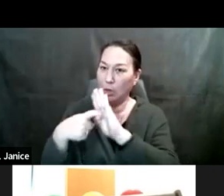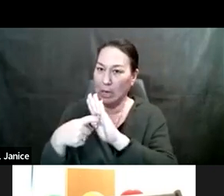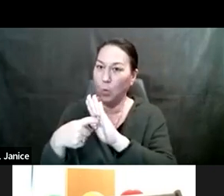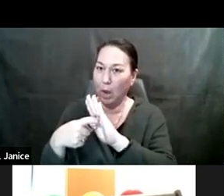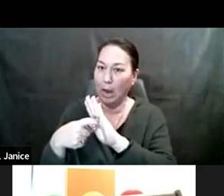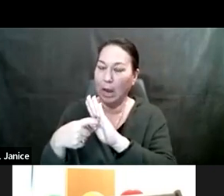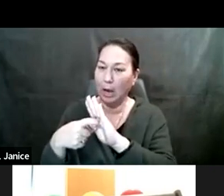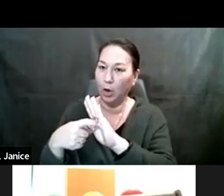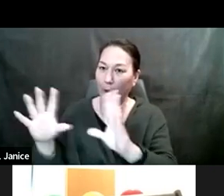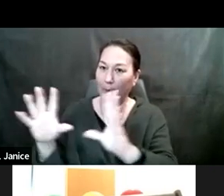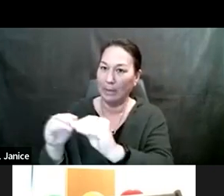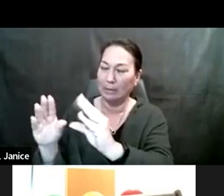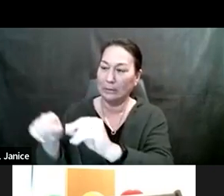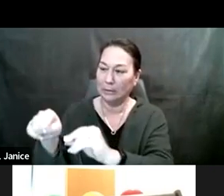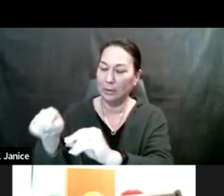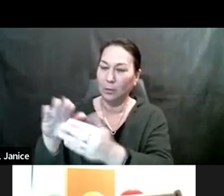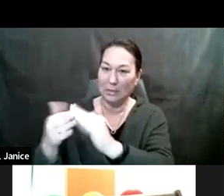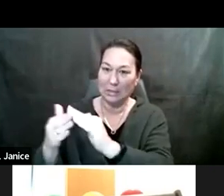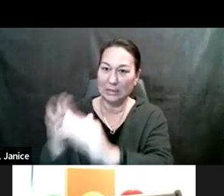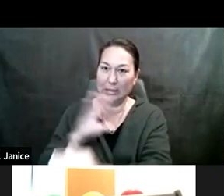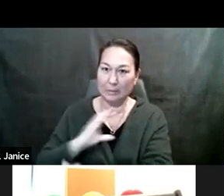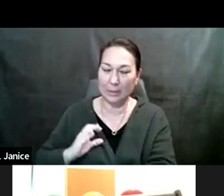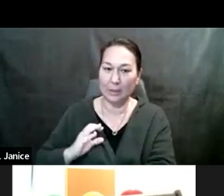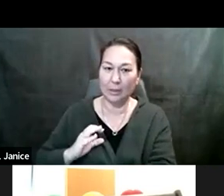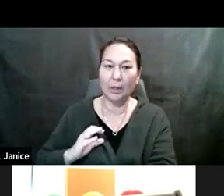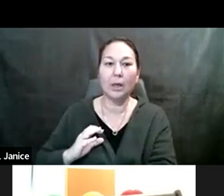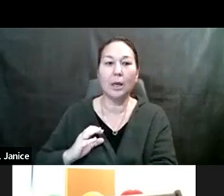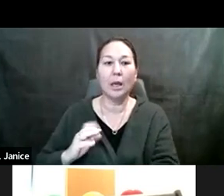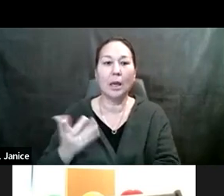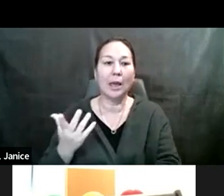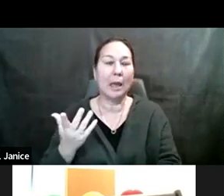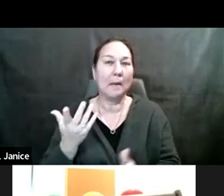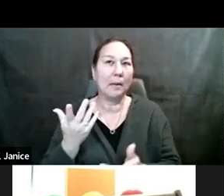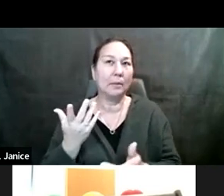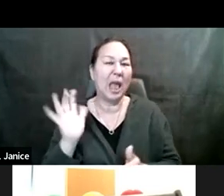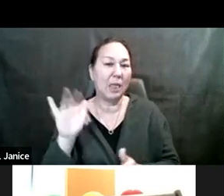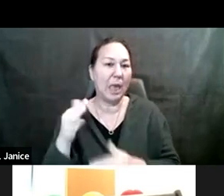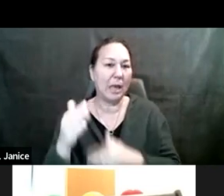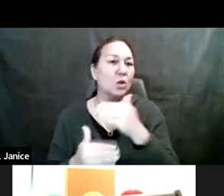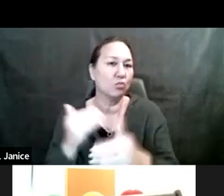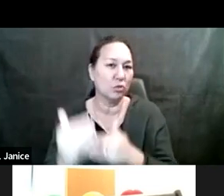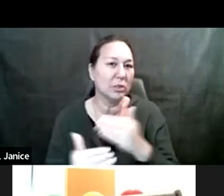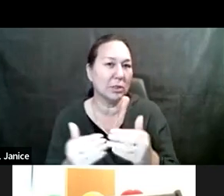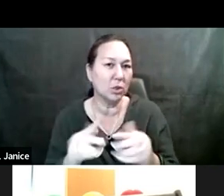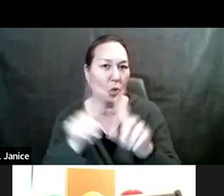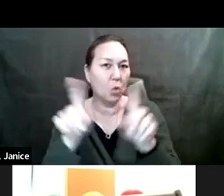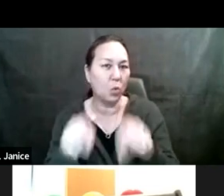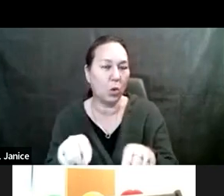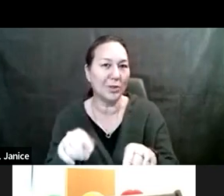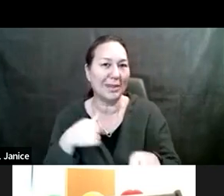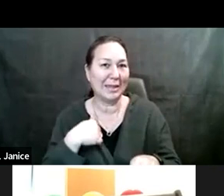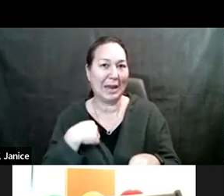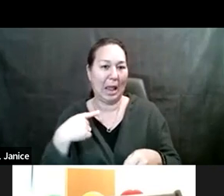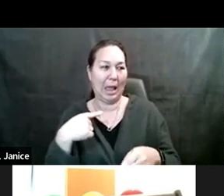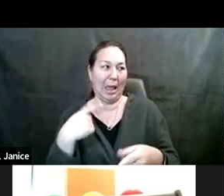um to to set a budget for the school department is is probably a procedural question that I just wanna